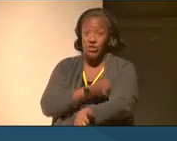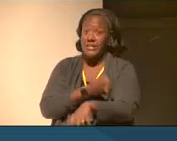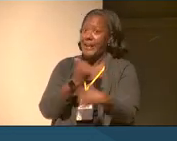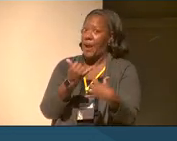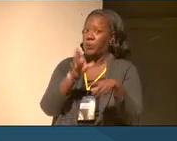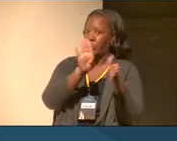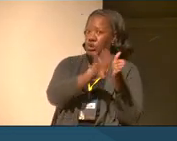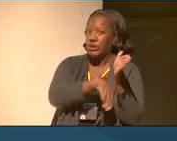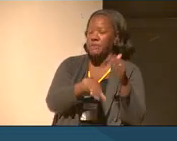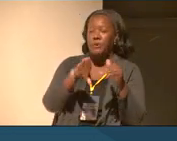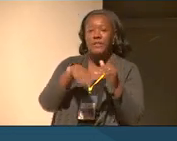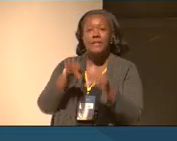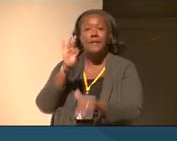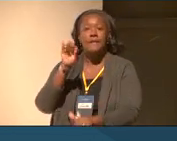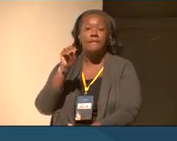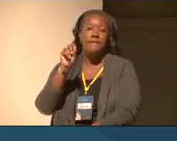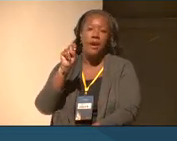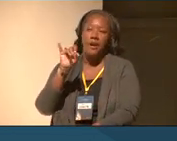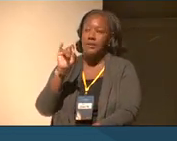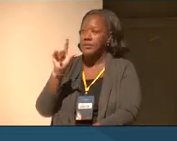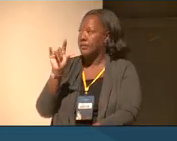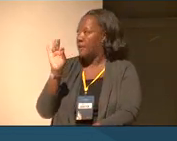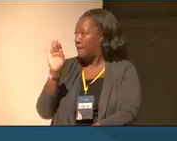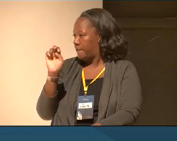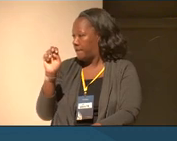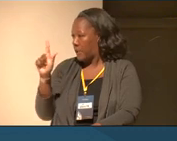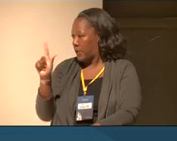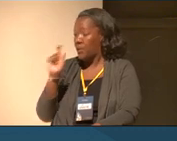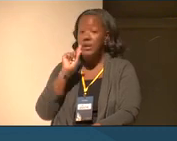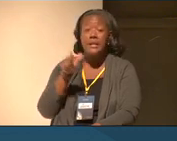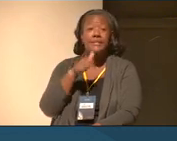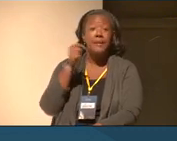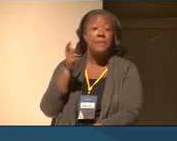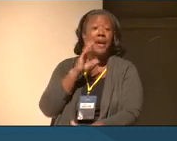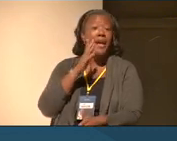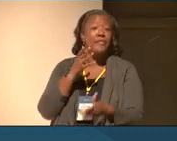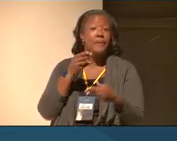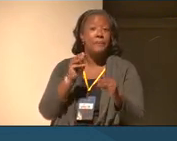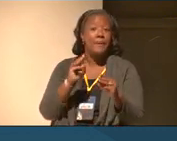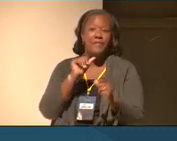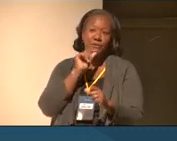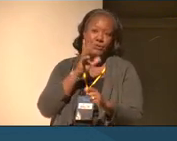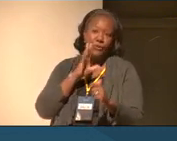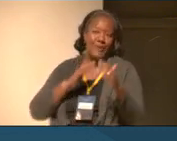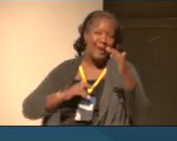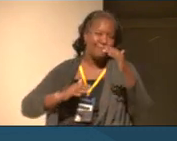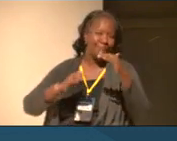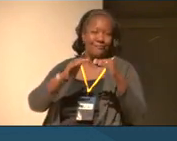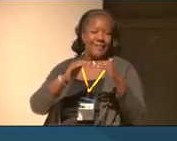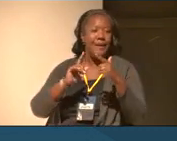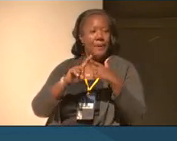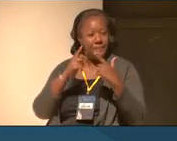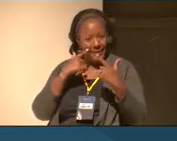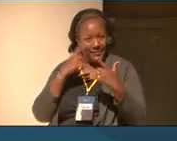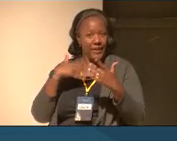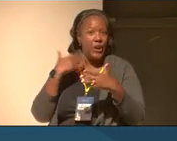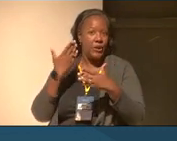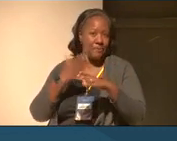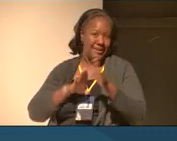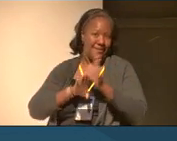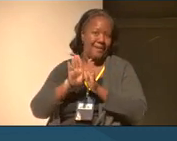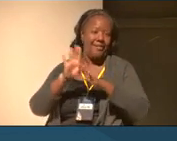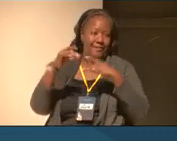energy, as is solar energy. And some of these other methods are not quite there yet to make them commercially viable, but they're on the way as